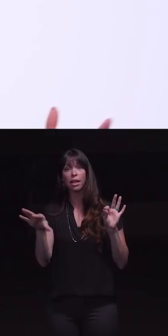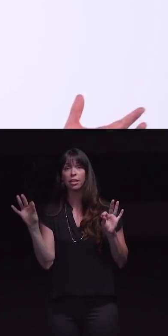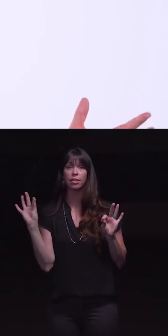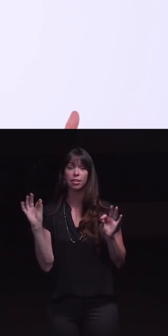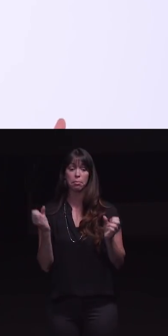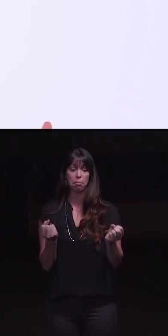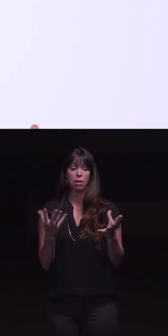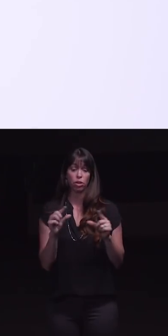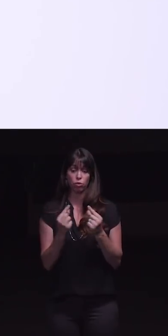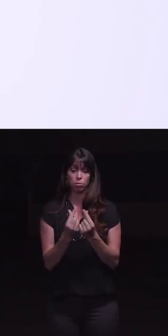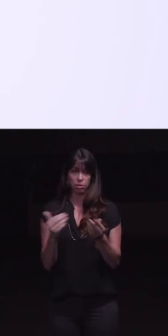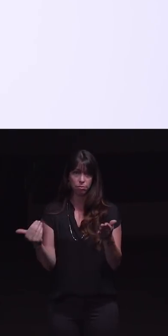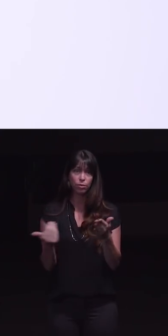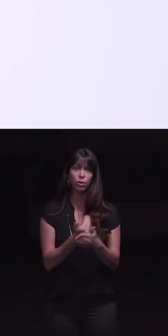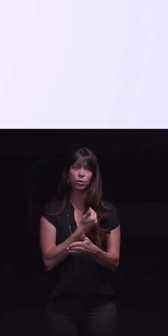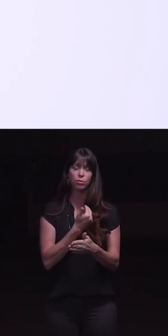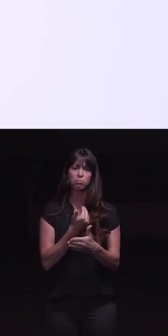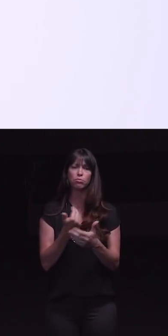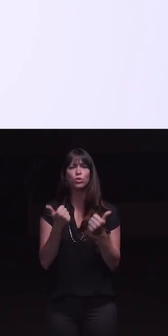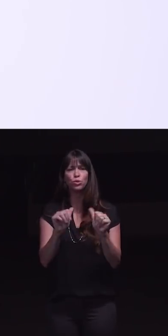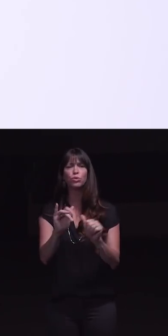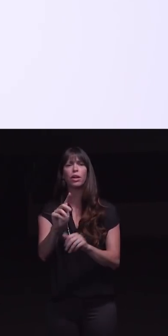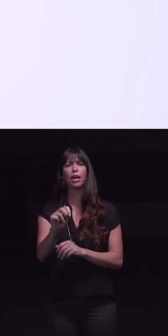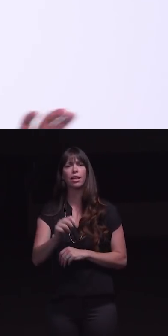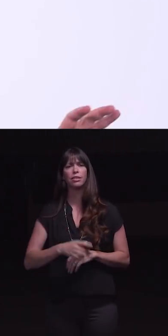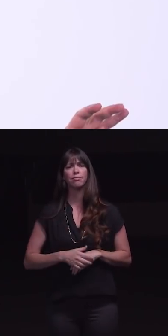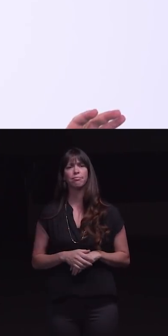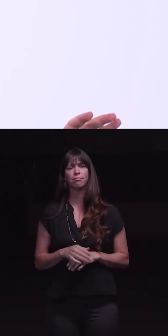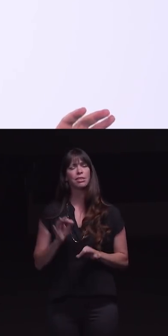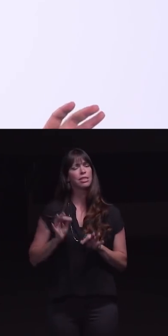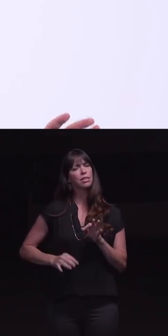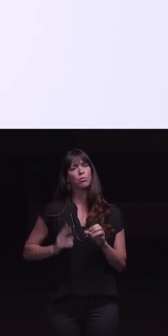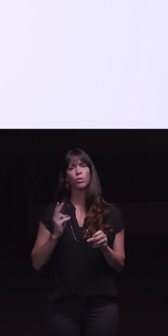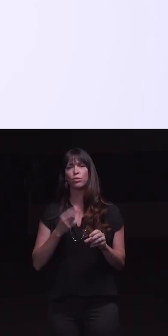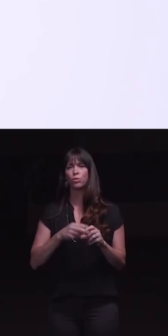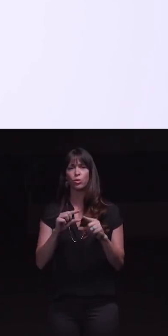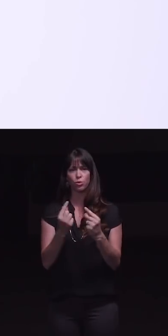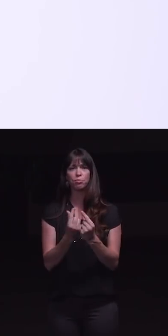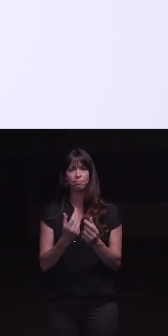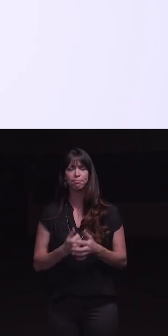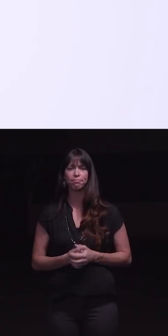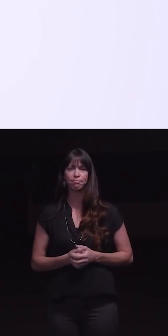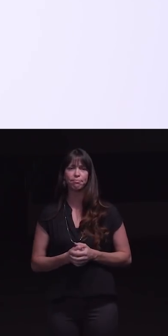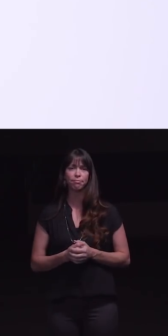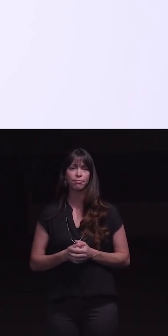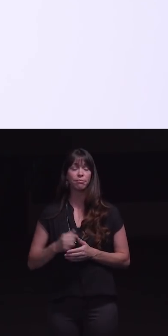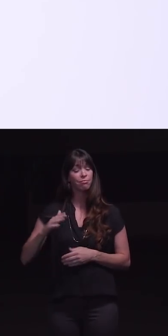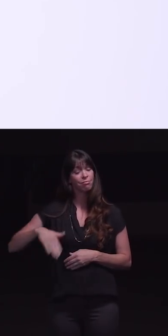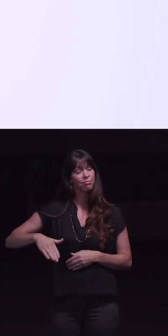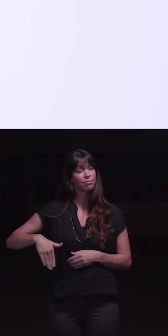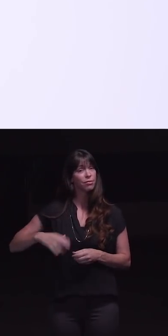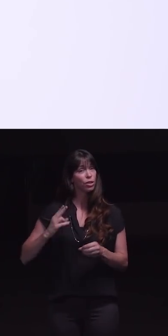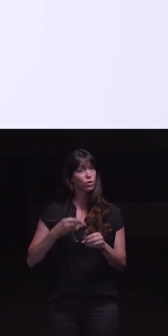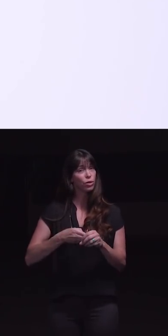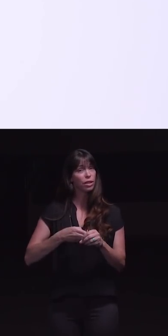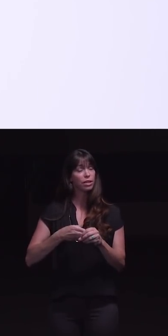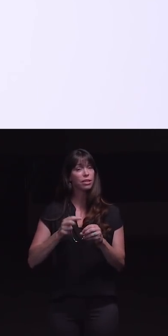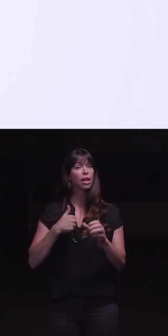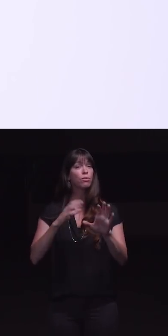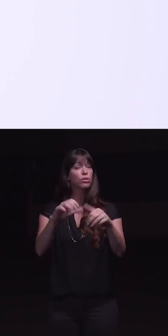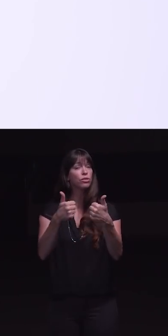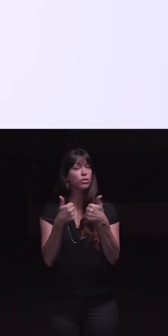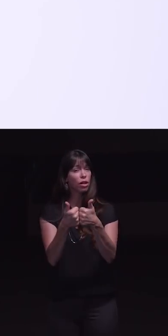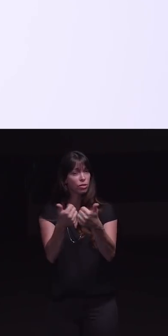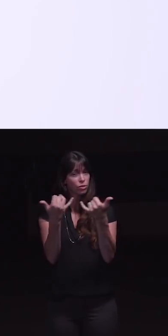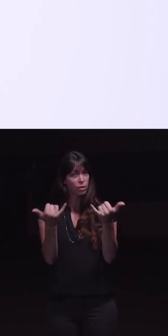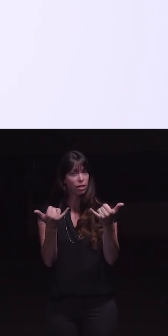them are brand new, so try one out. It's never been so simple to join a group. If you aren't a part of one, I'm